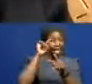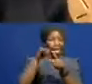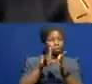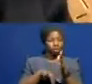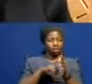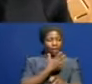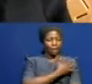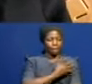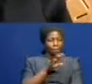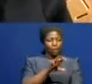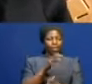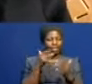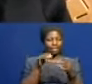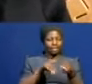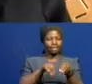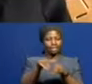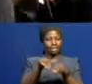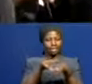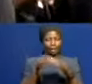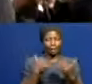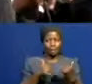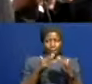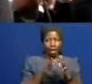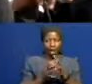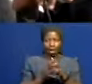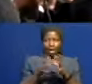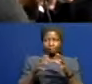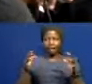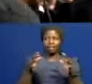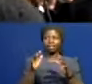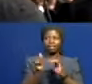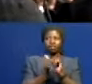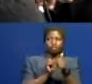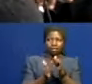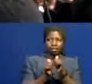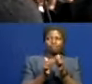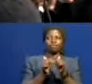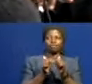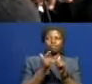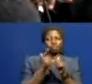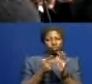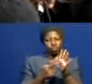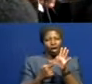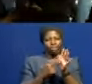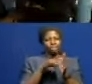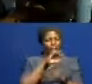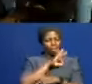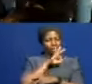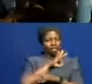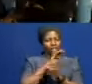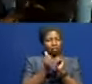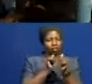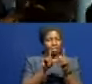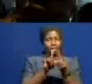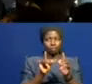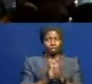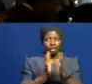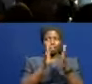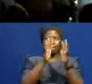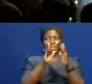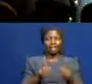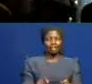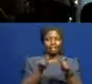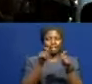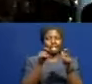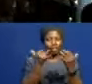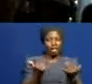empowering chess players, growing the sport, revealing the benefits of the game, and celebrating the excellence of the young talents. I make sure they develop